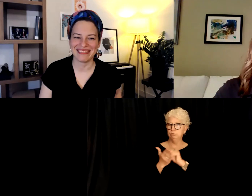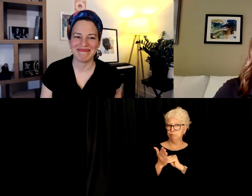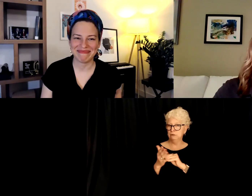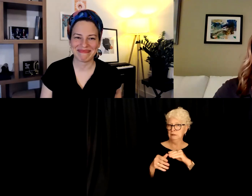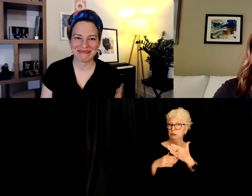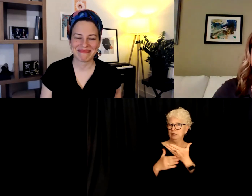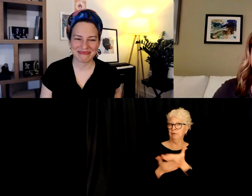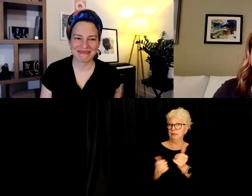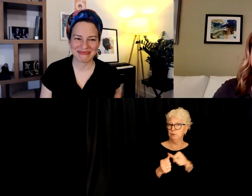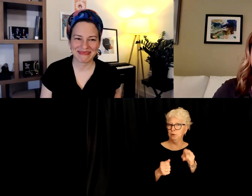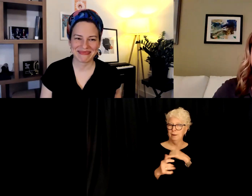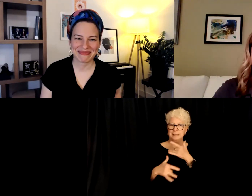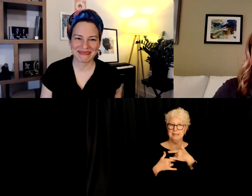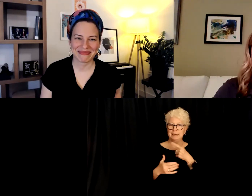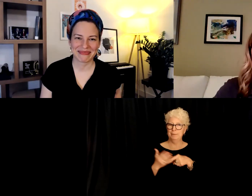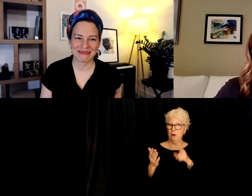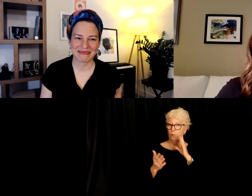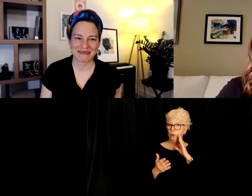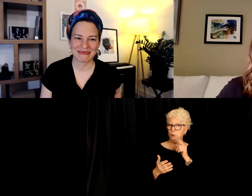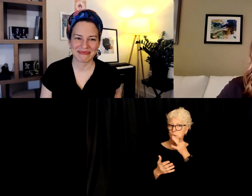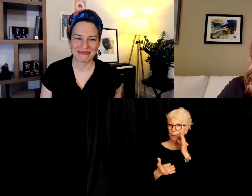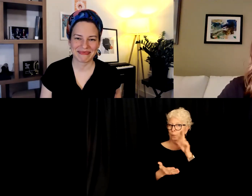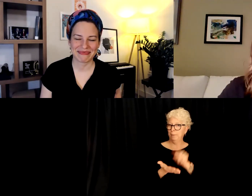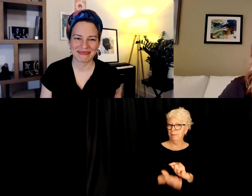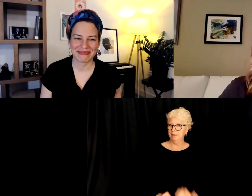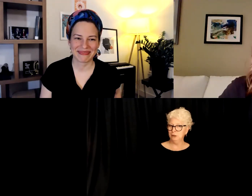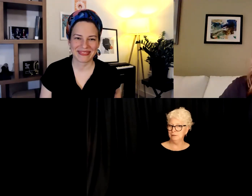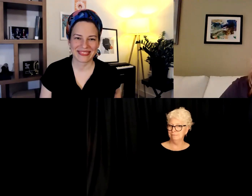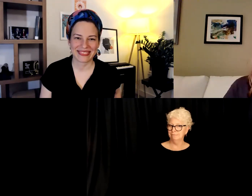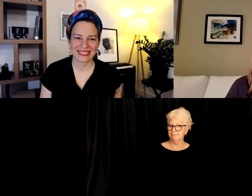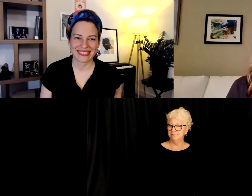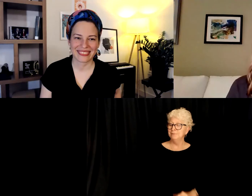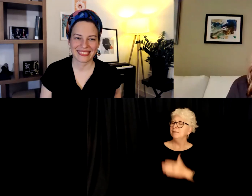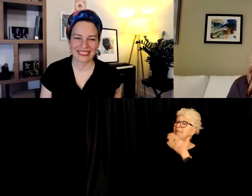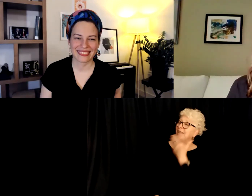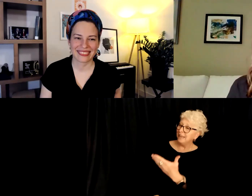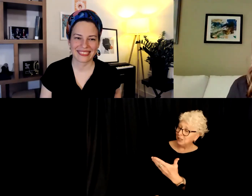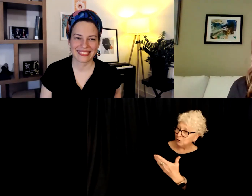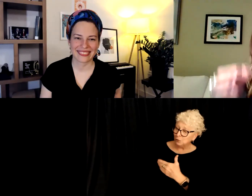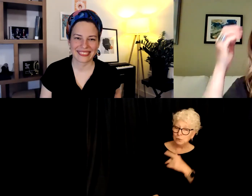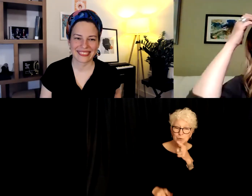that. Thank you. Thank you to our sponsors. And thanks again